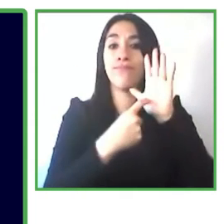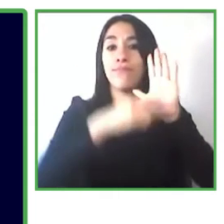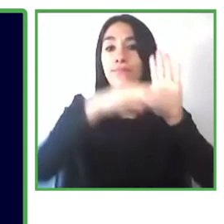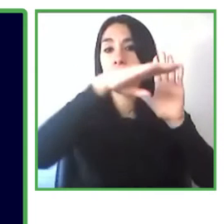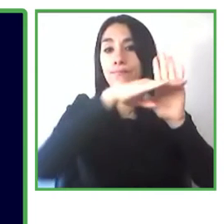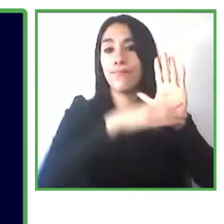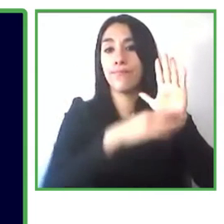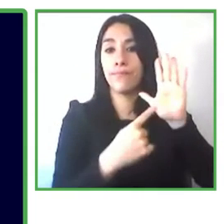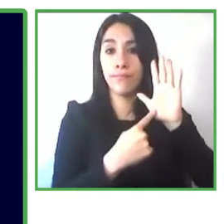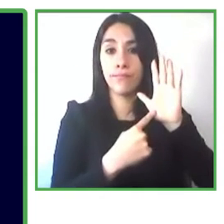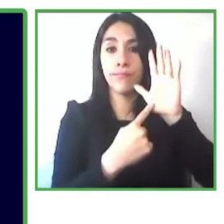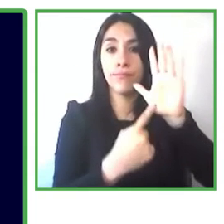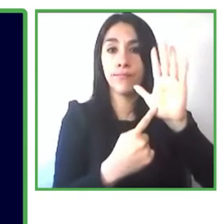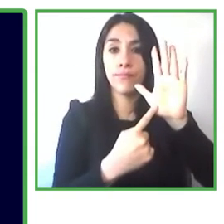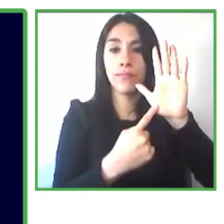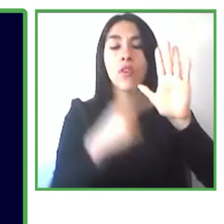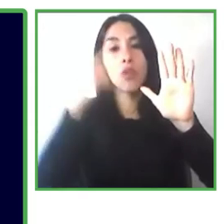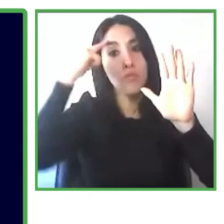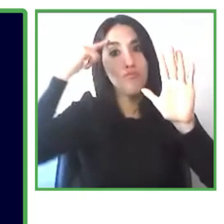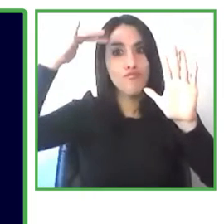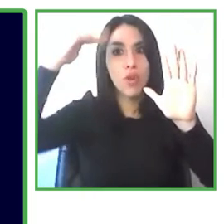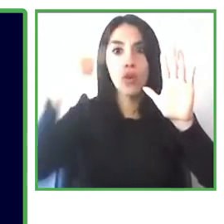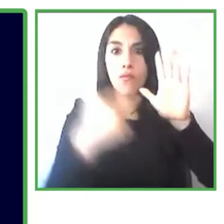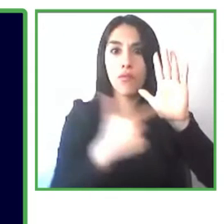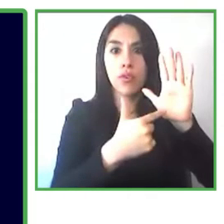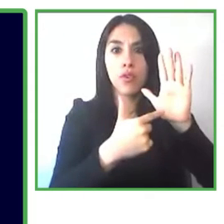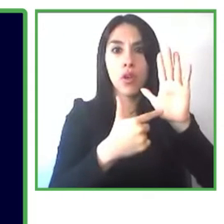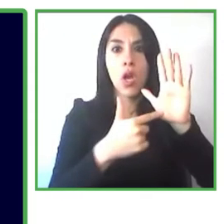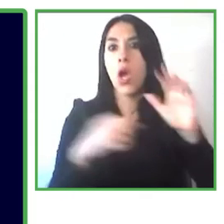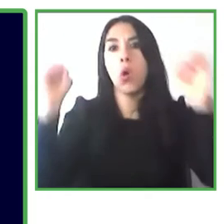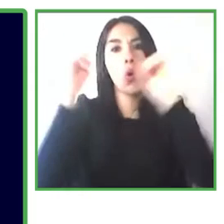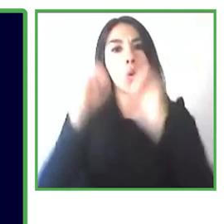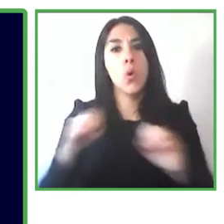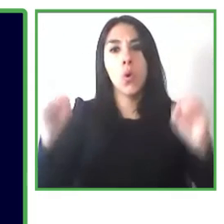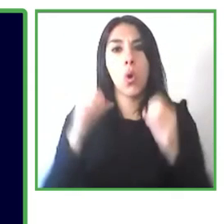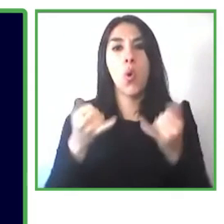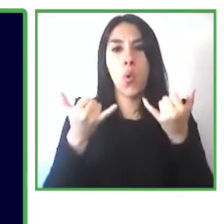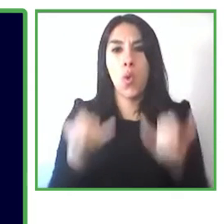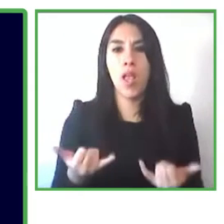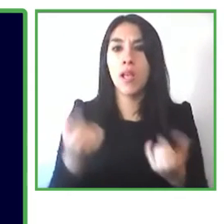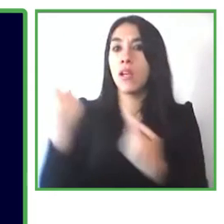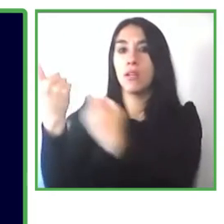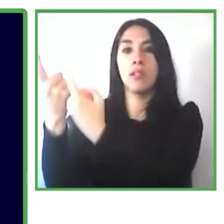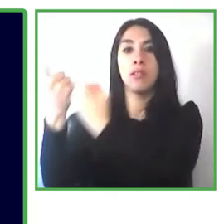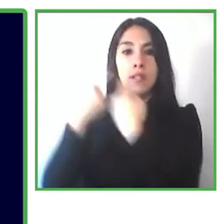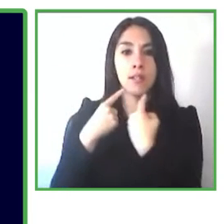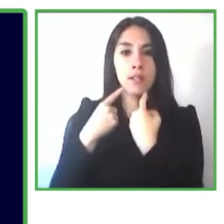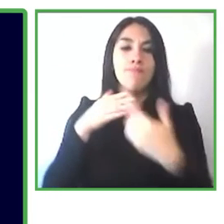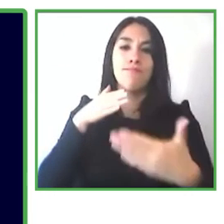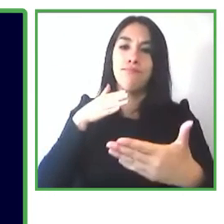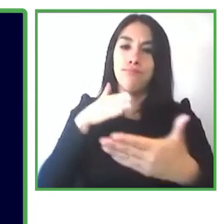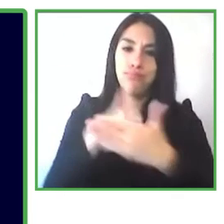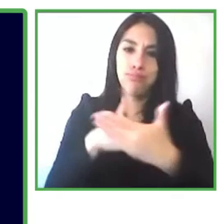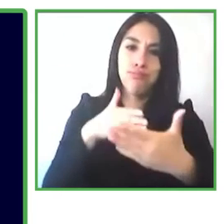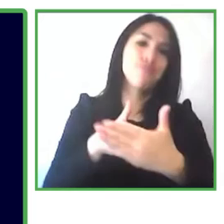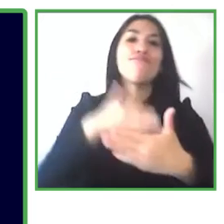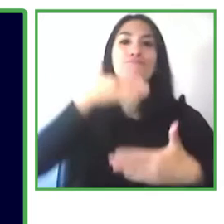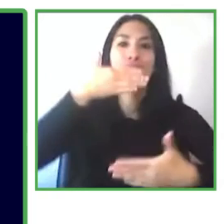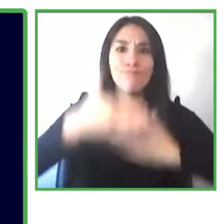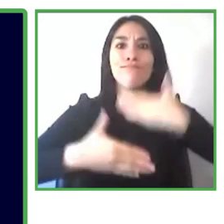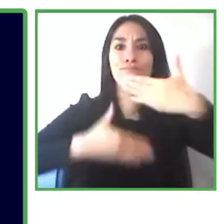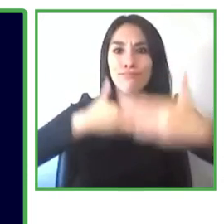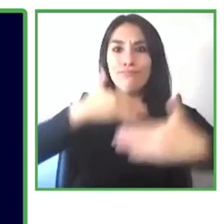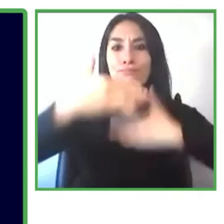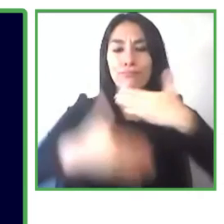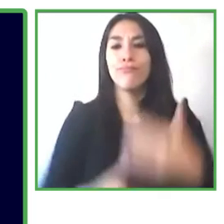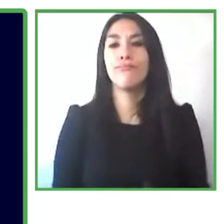incentives, but we do not have institutional steps that are well defined so that we have this process is limited to